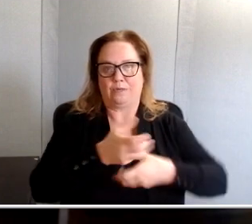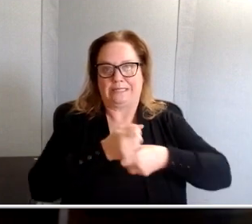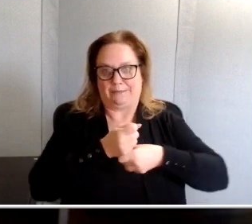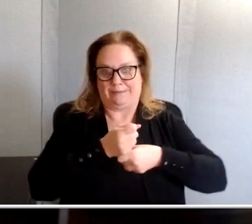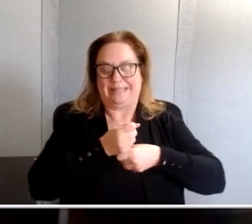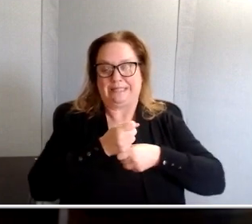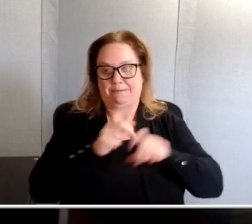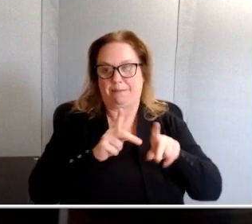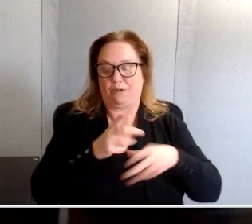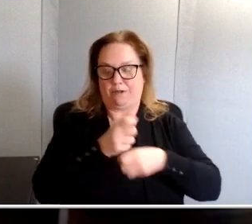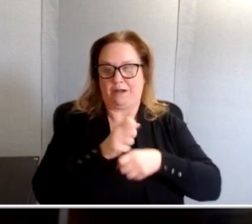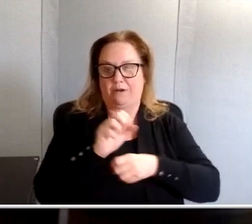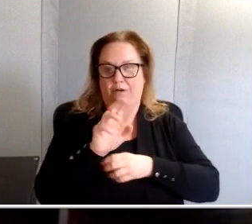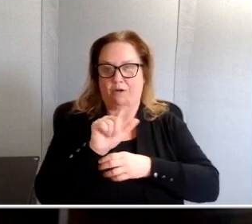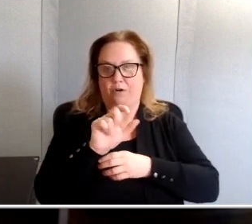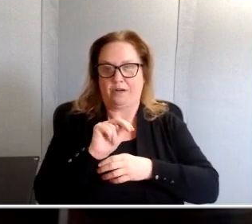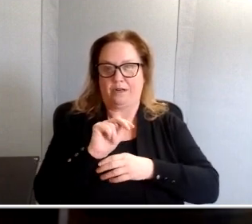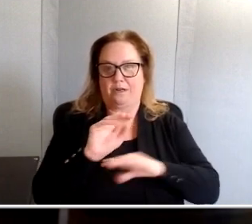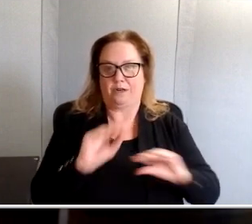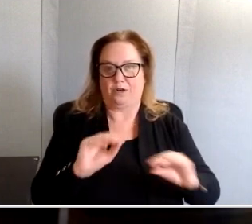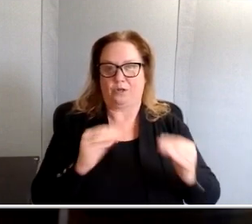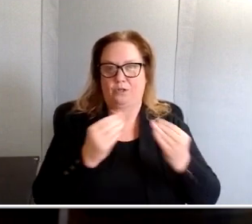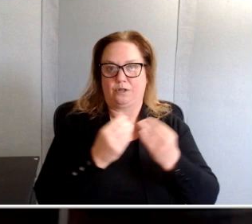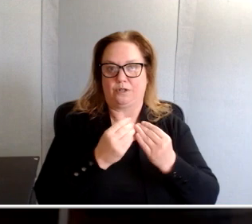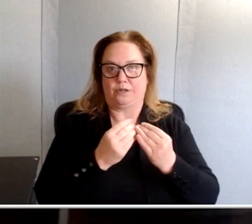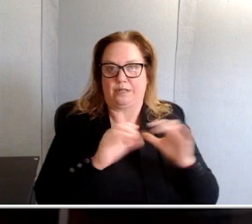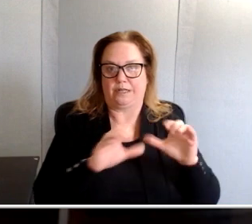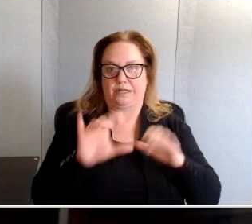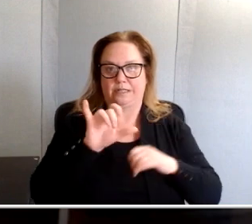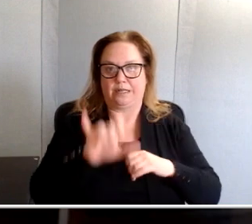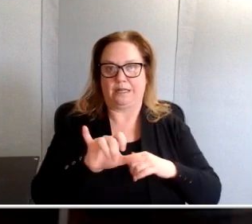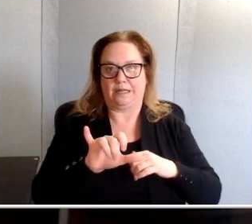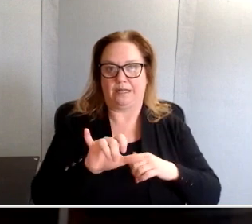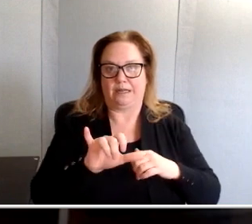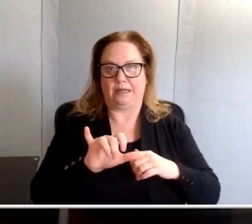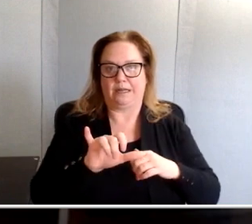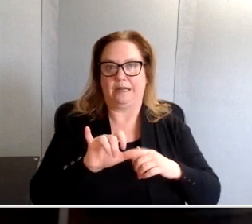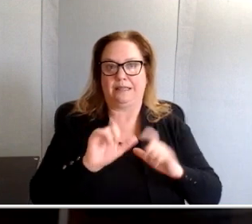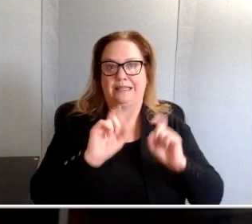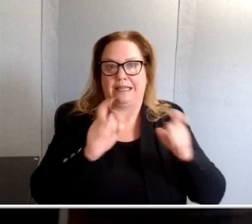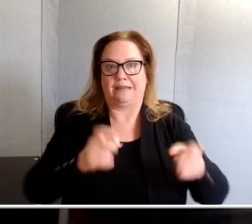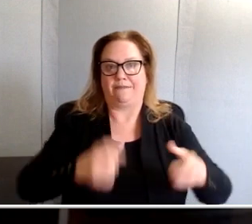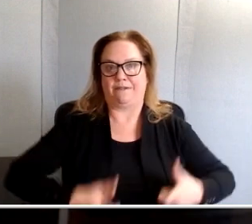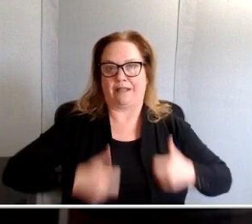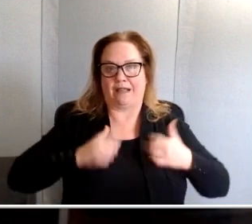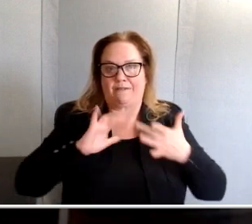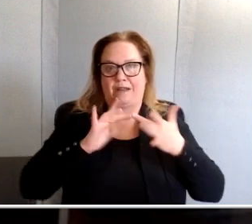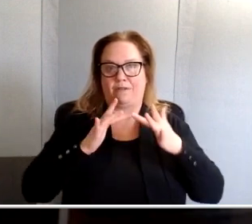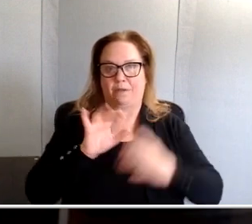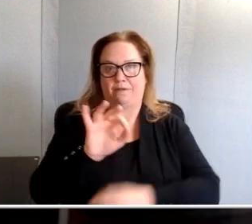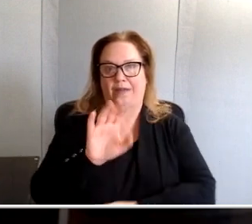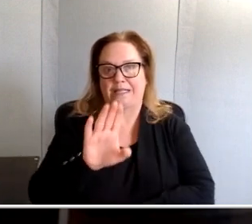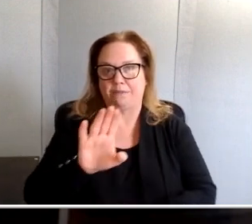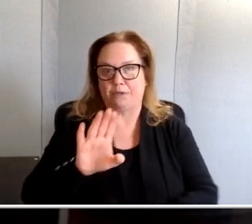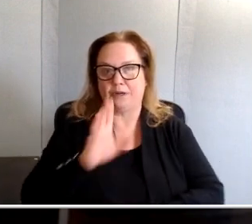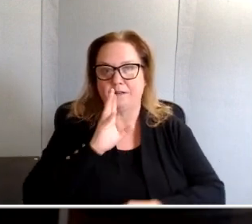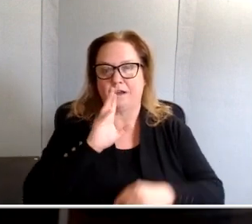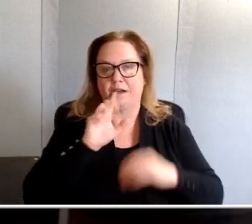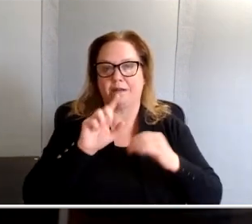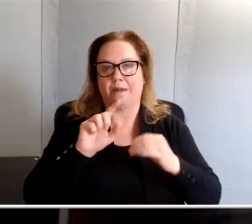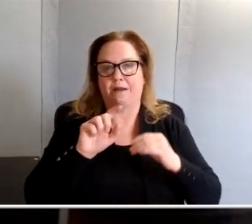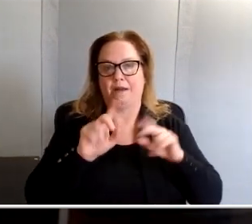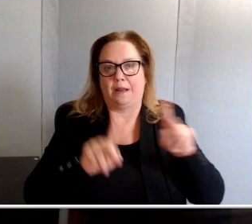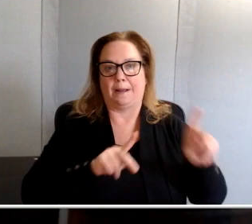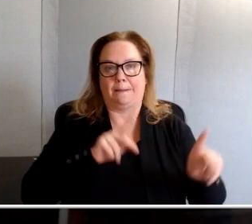recipients through an organization that does that, the Gift of Life Network. But just through Facebook, just talking to people on these